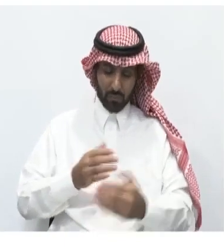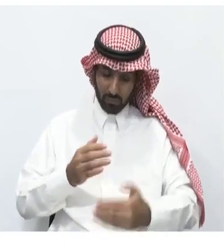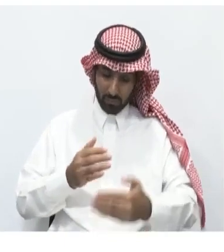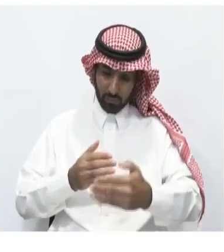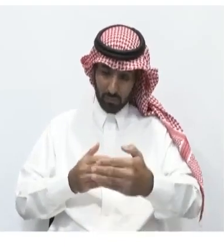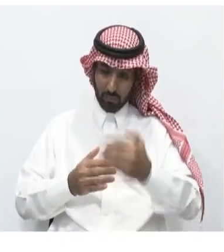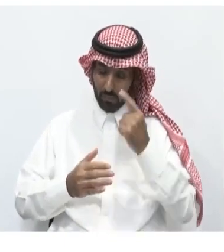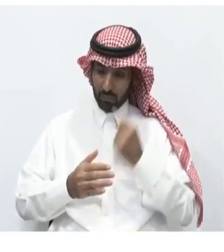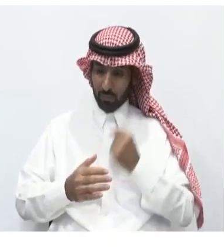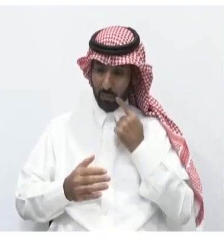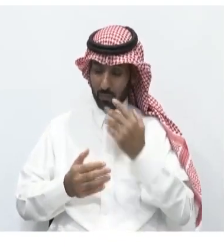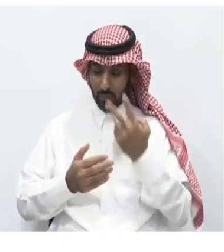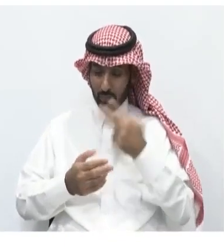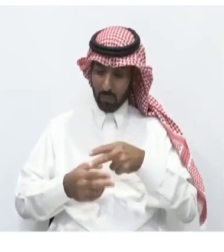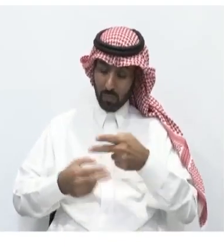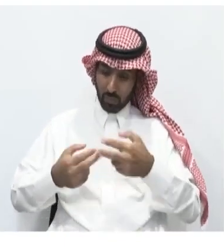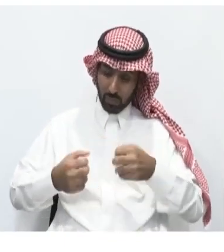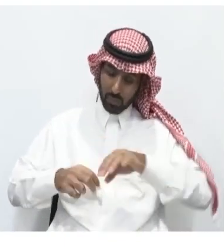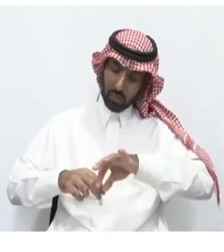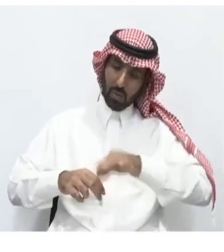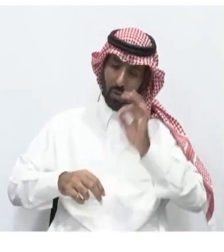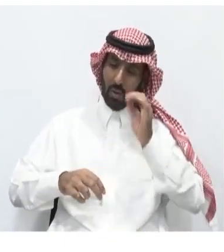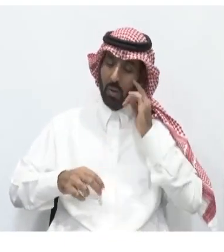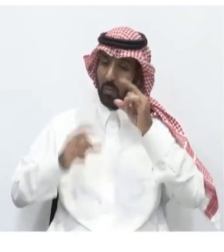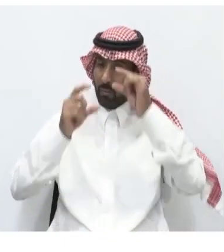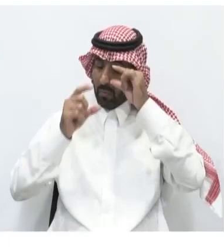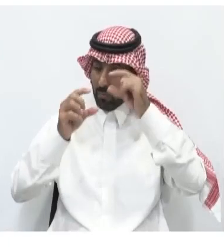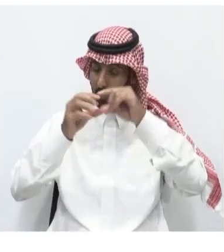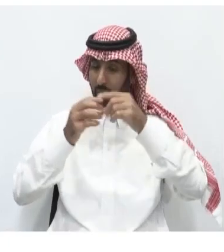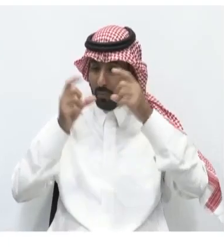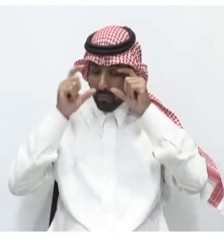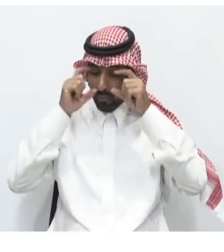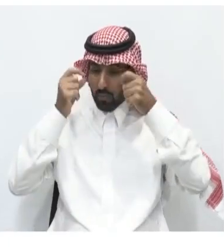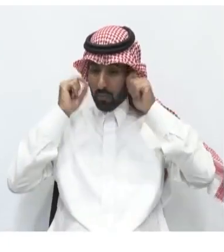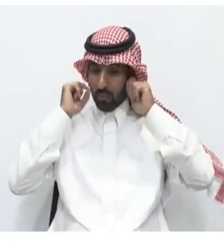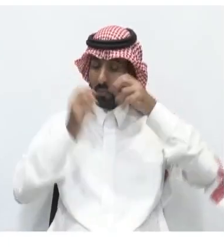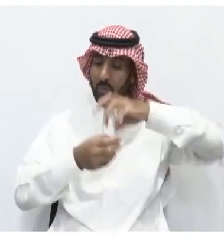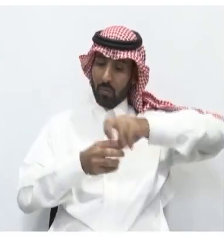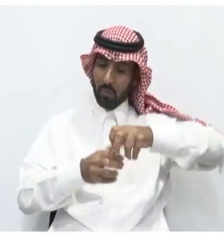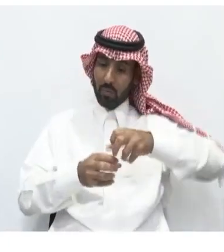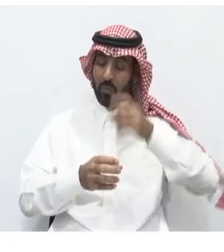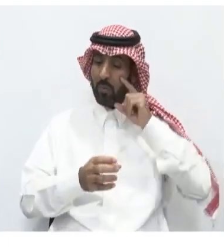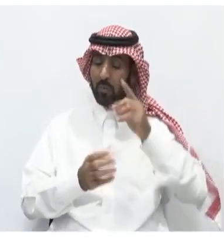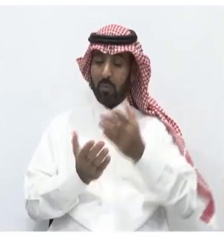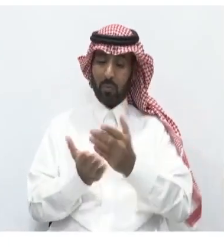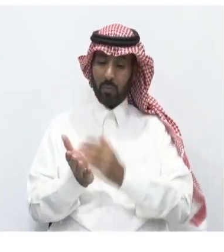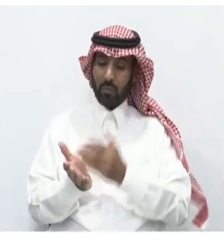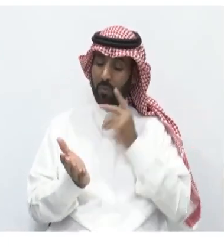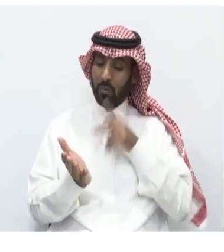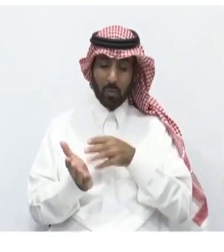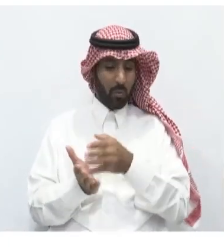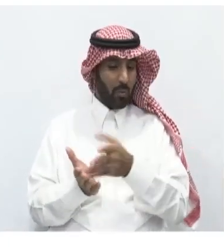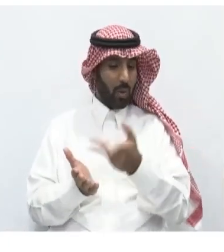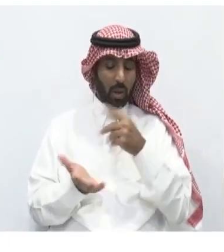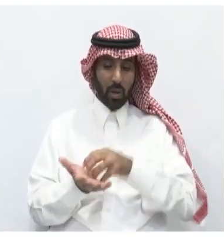items which you will need to access often, such as your sunglasses, your water bottle, and your guidebook in an easily accessible